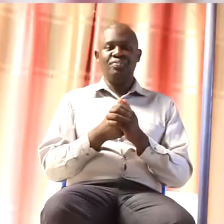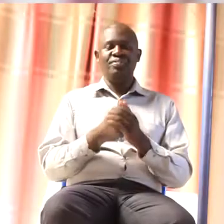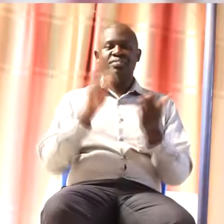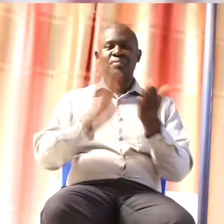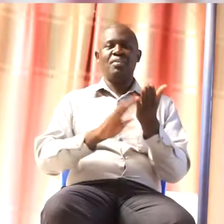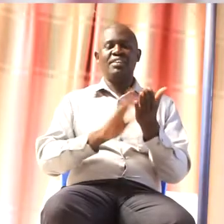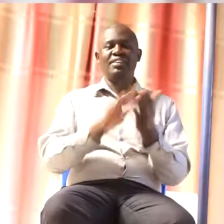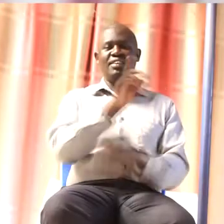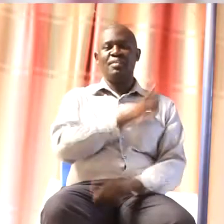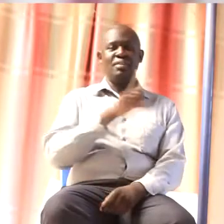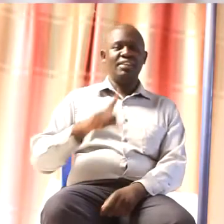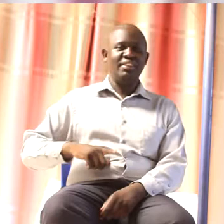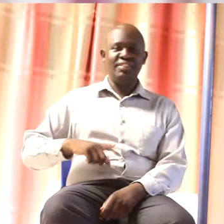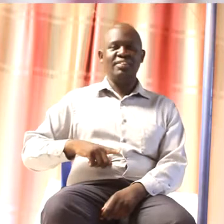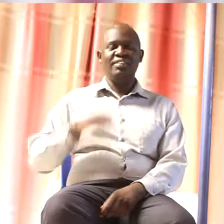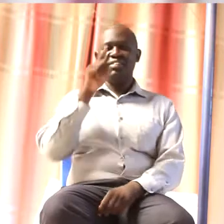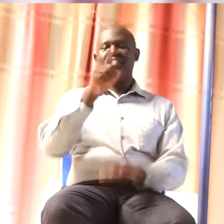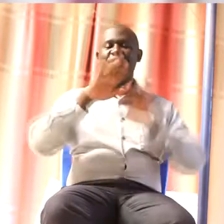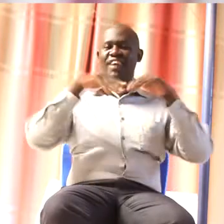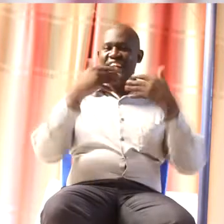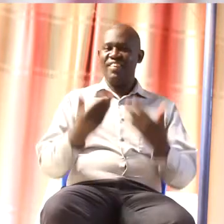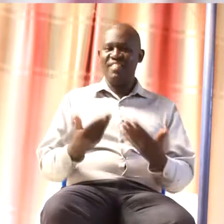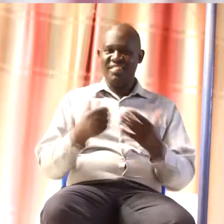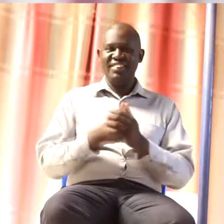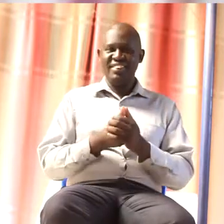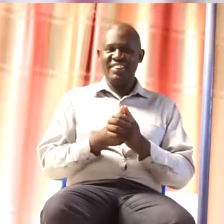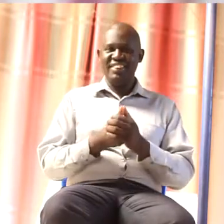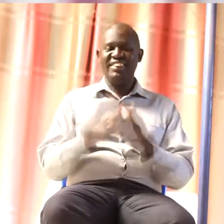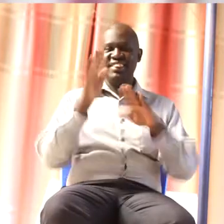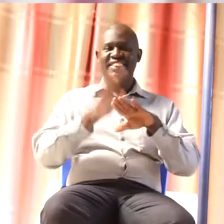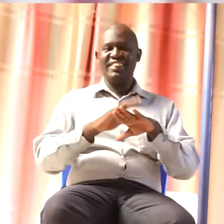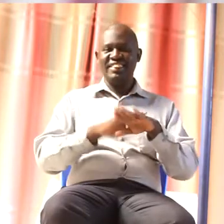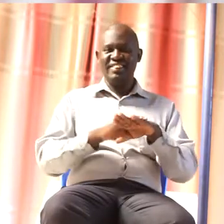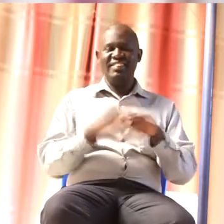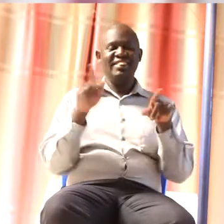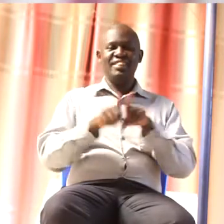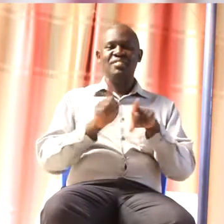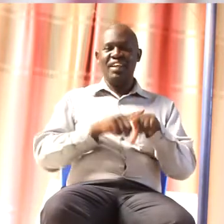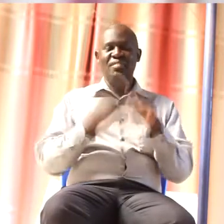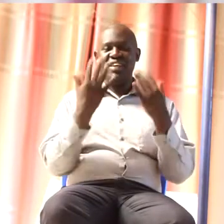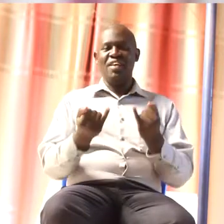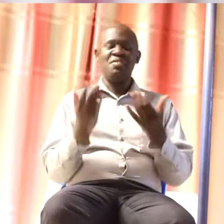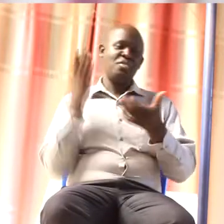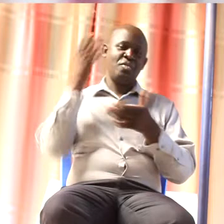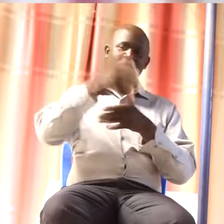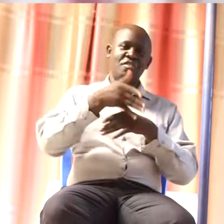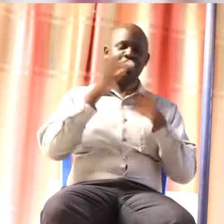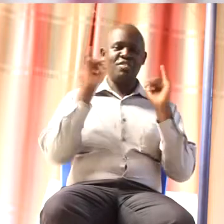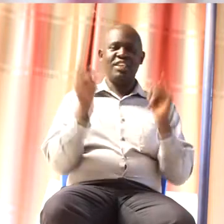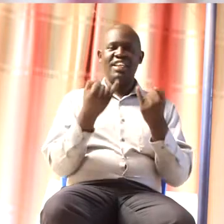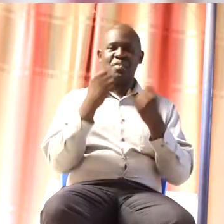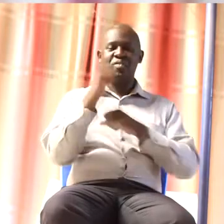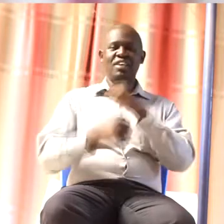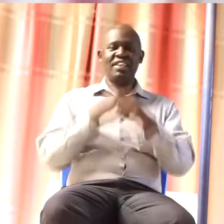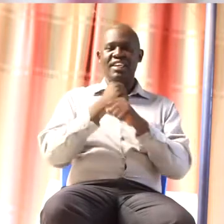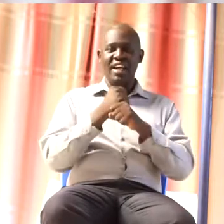Praise the Lord. How are you? It's good to cross over to the new year. And I'm glad